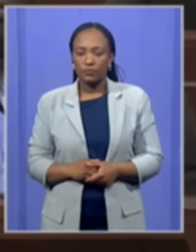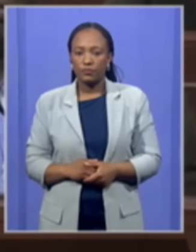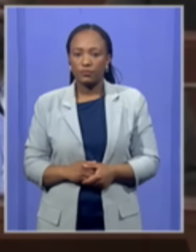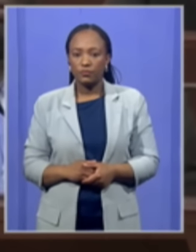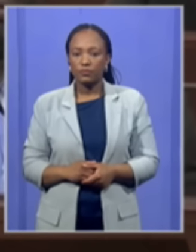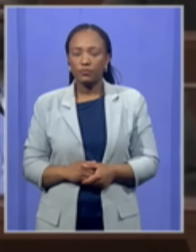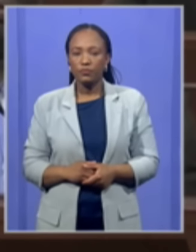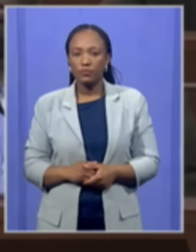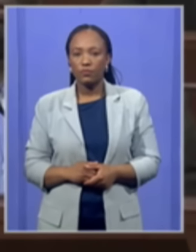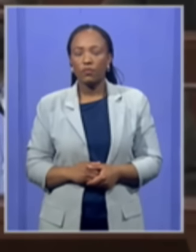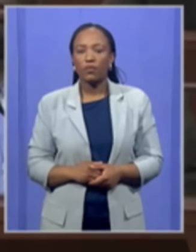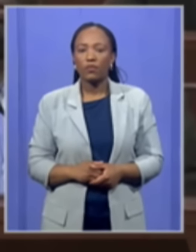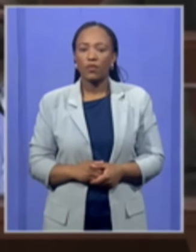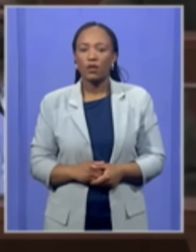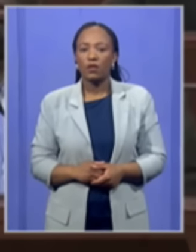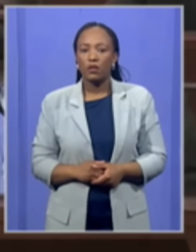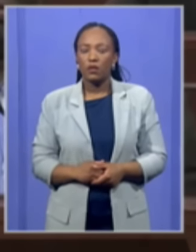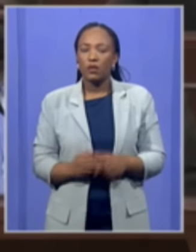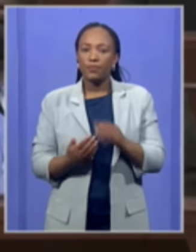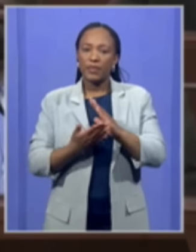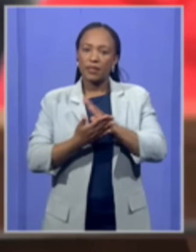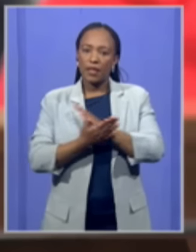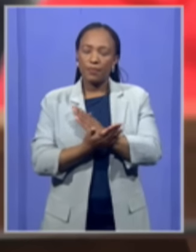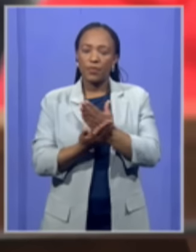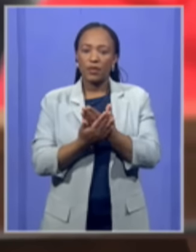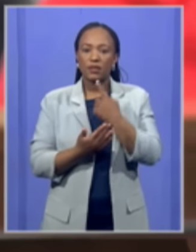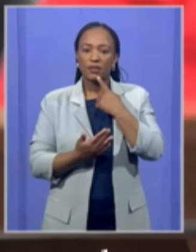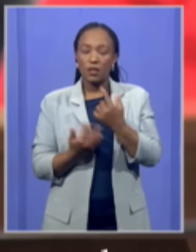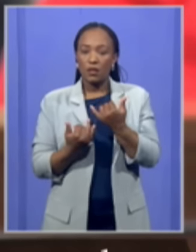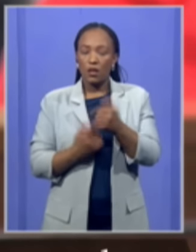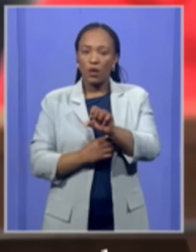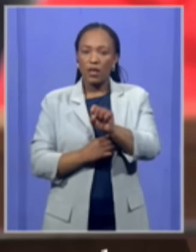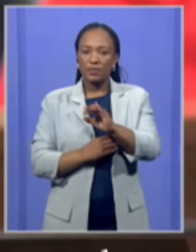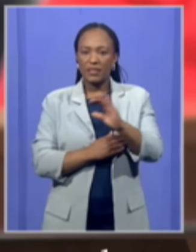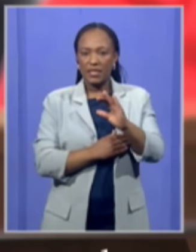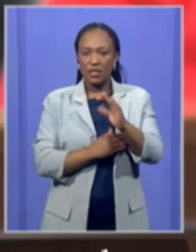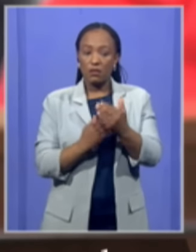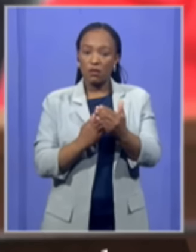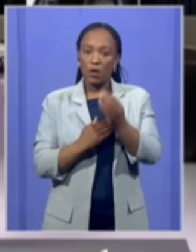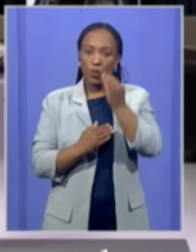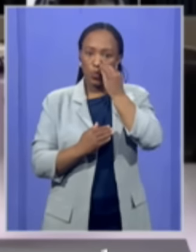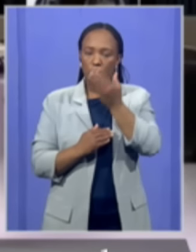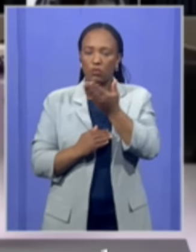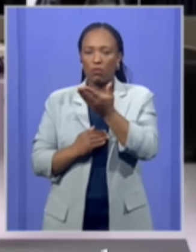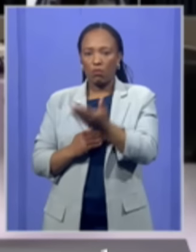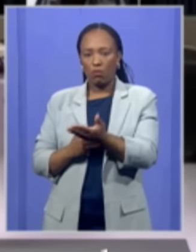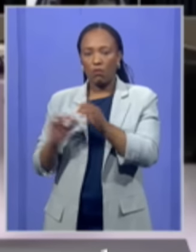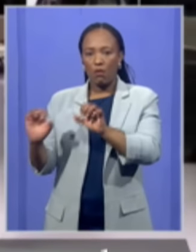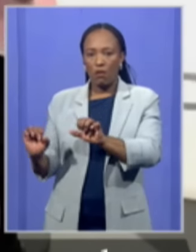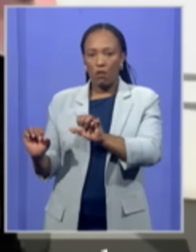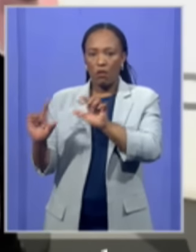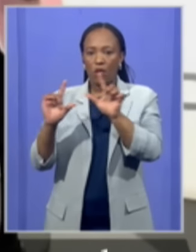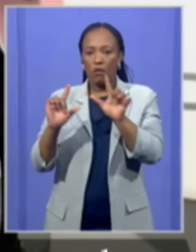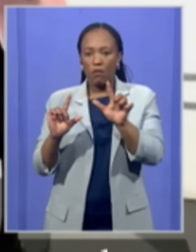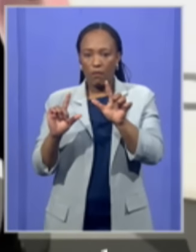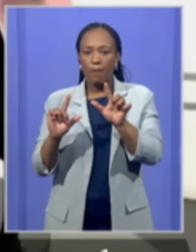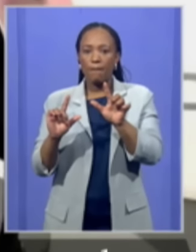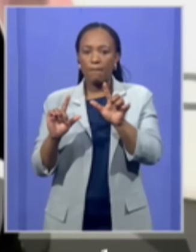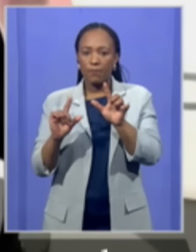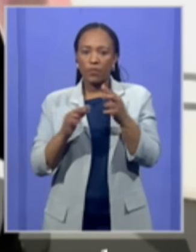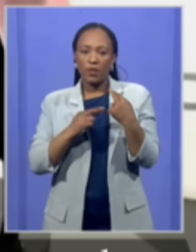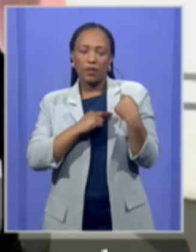Ba bang ba ka re mo lekgotla la taolo la SABC le leng teng ditaba di teng. Maikarabelo a lekgotla la taolo ke